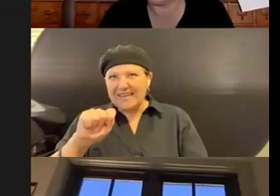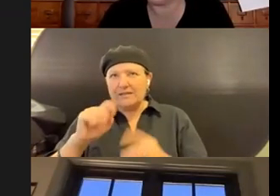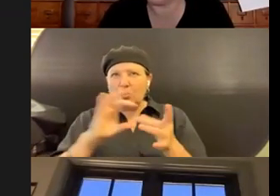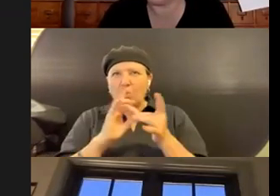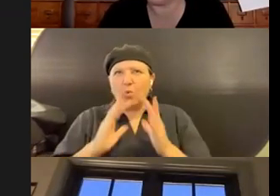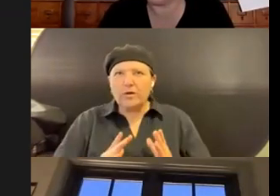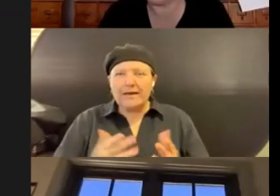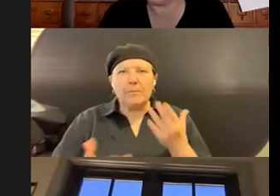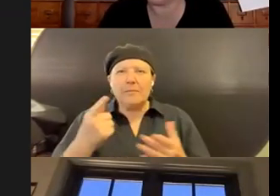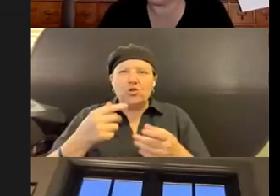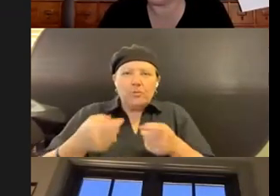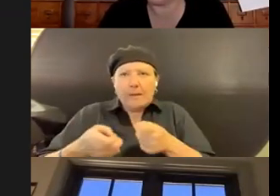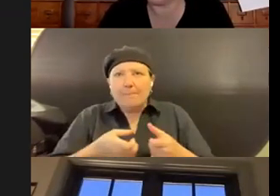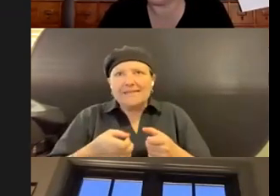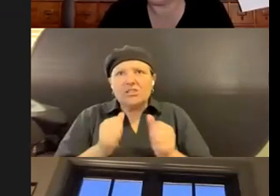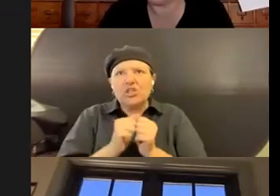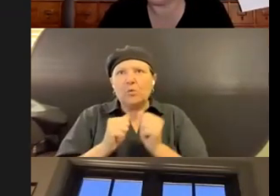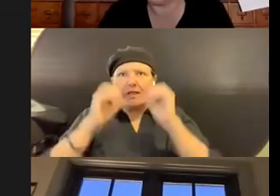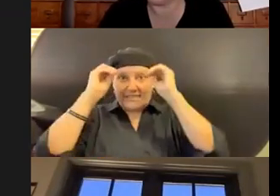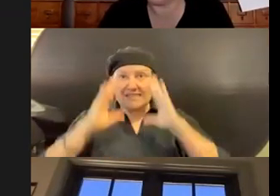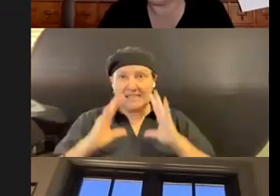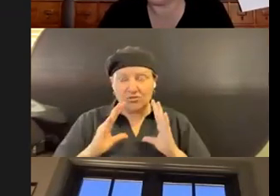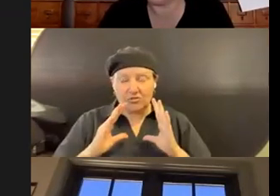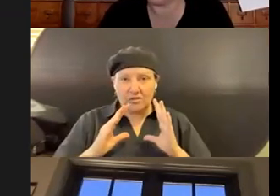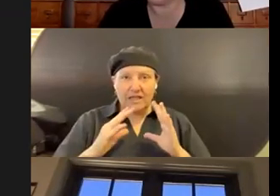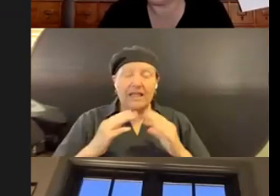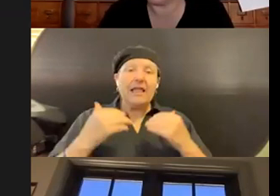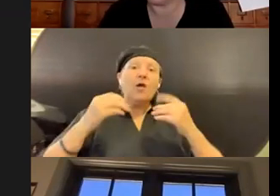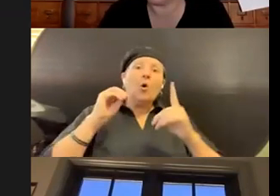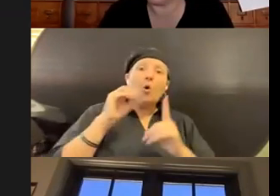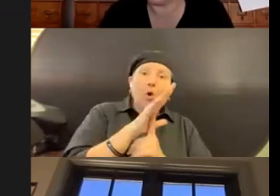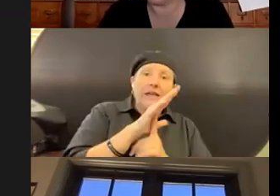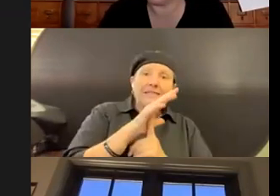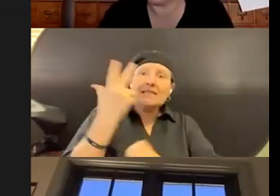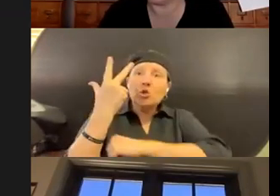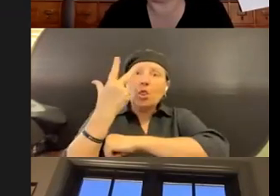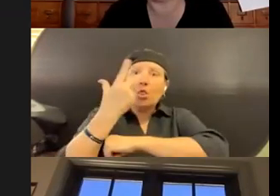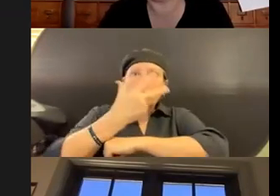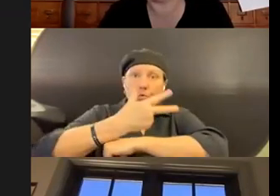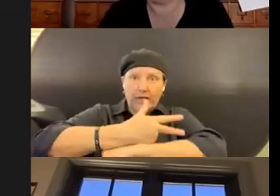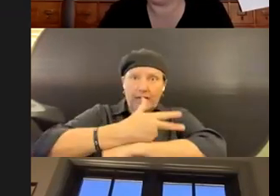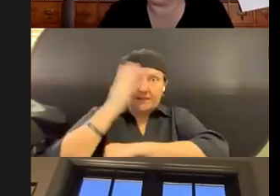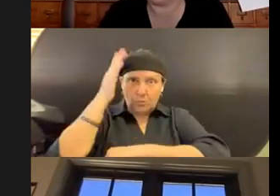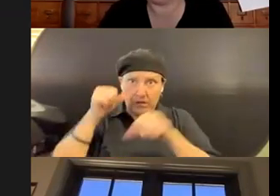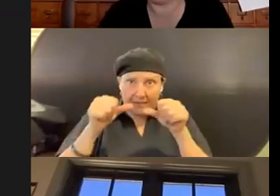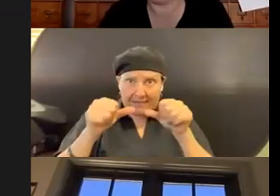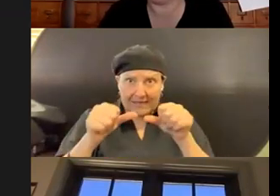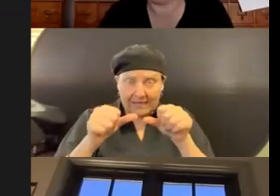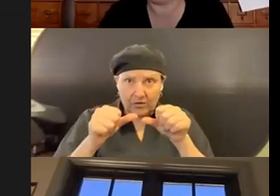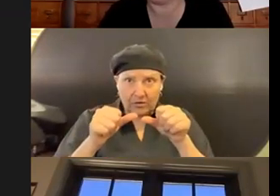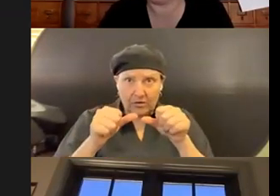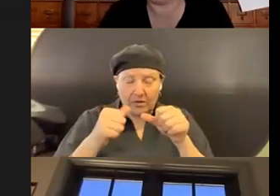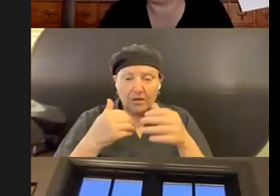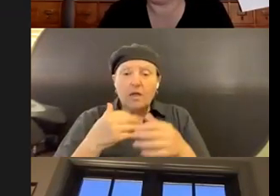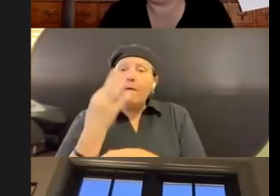messaging, but they have orientation for 3 days, and by Friday,